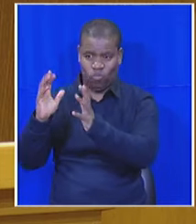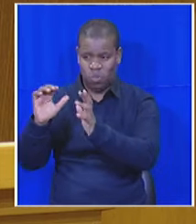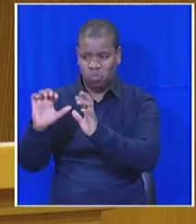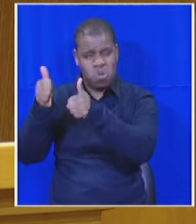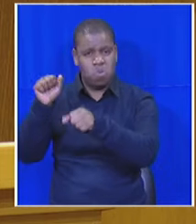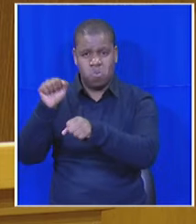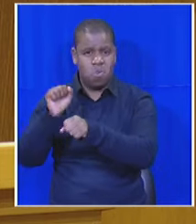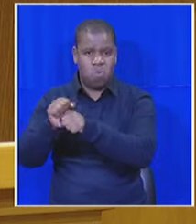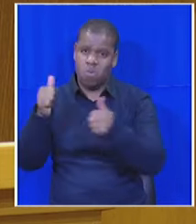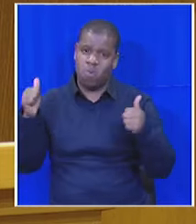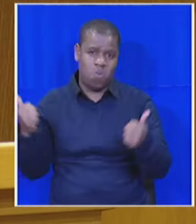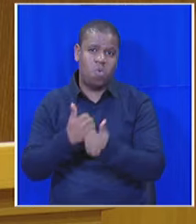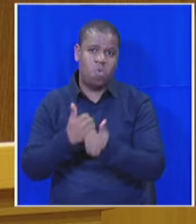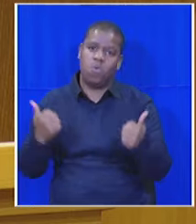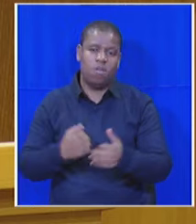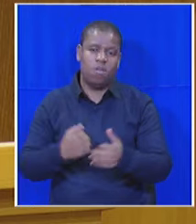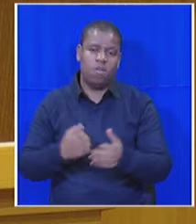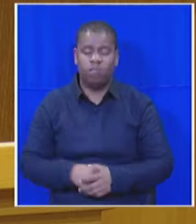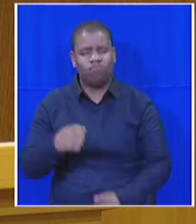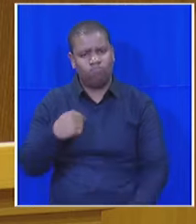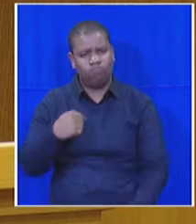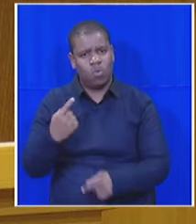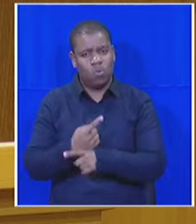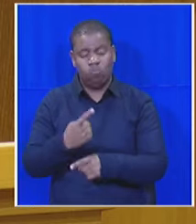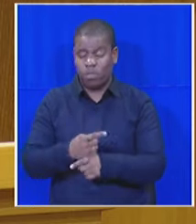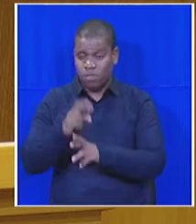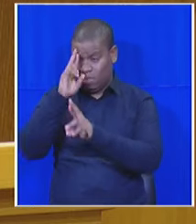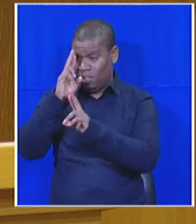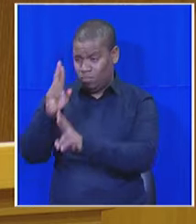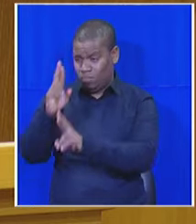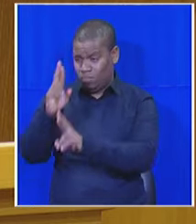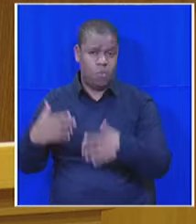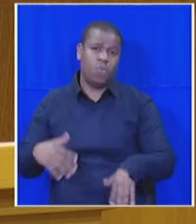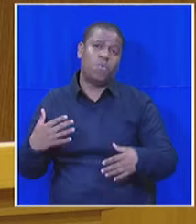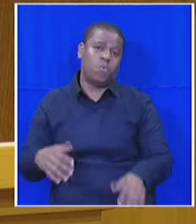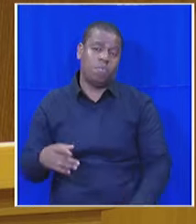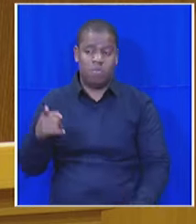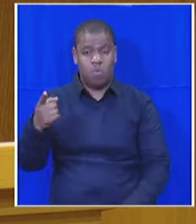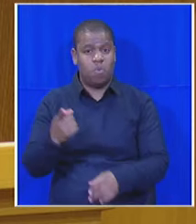You know, Minister, one must have utmost respect for you when you say